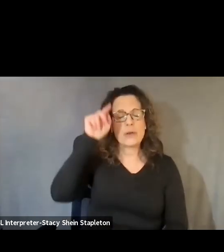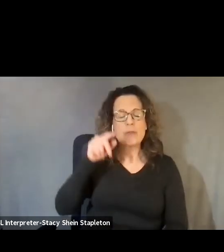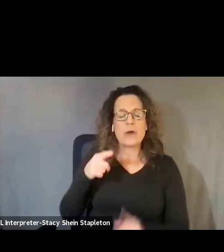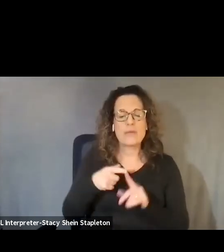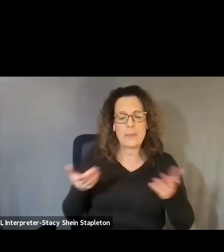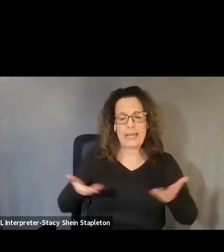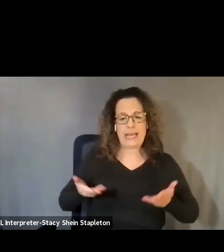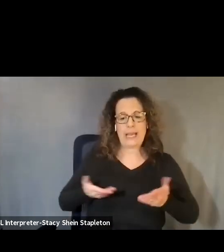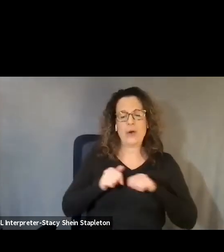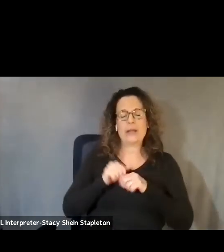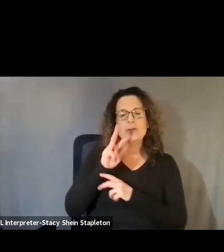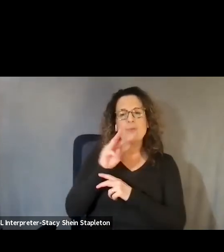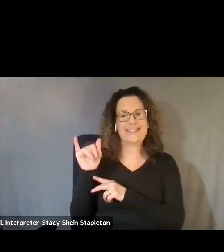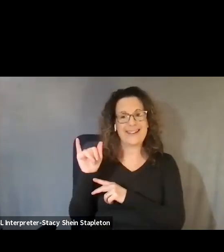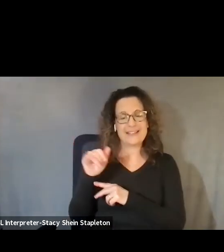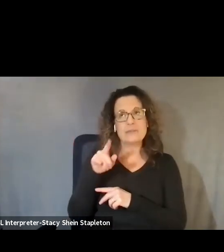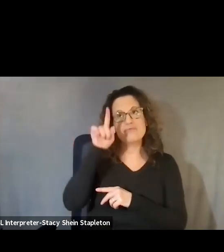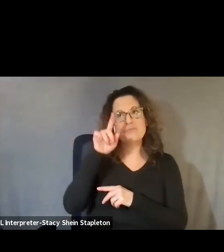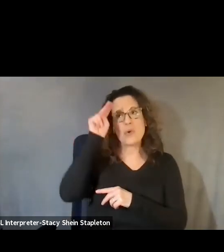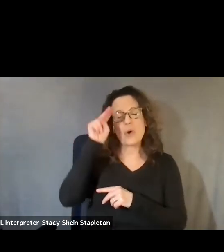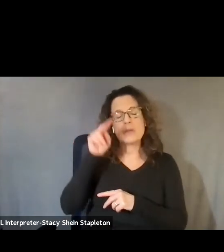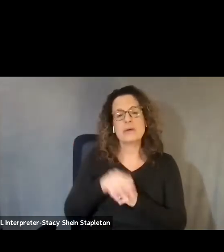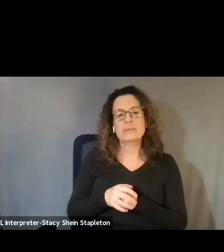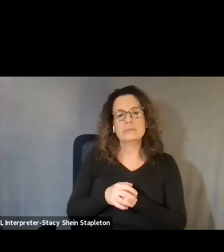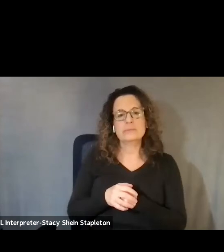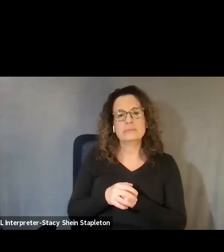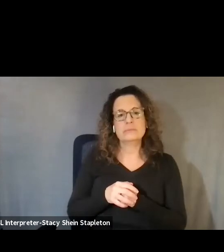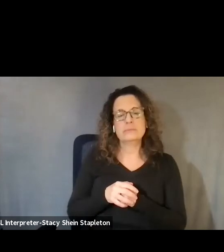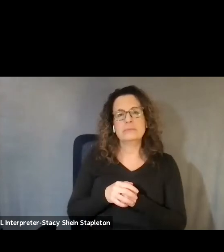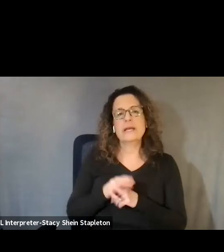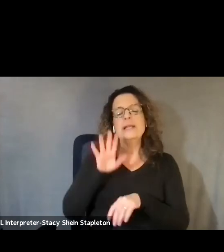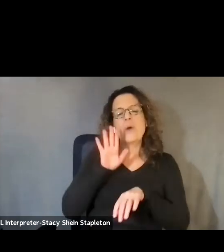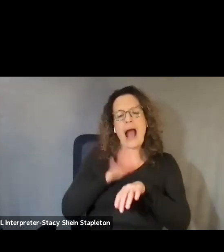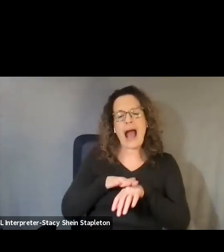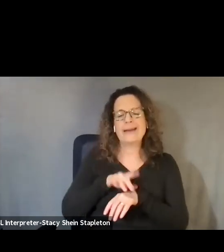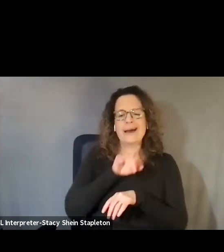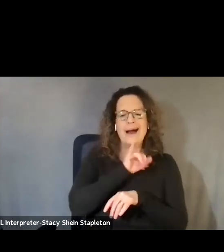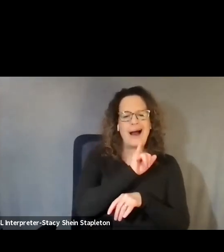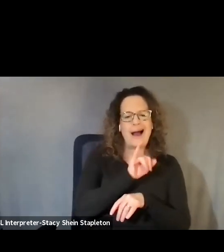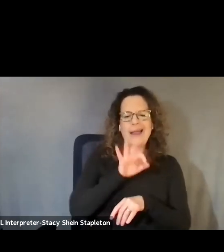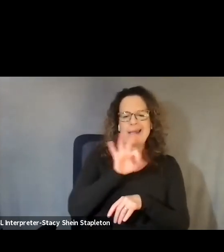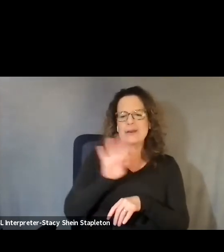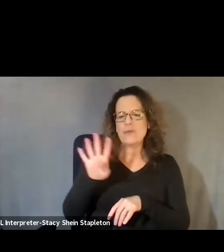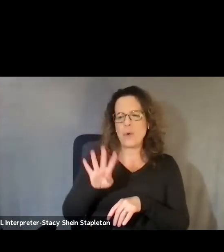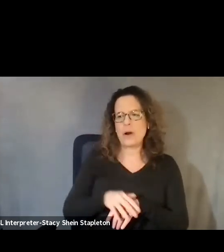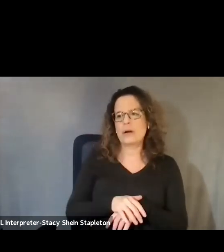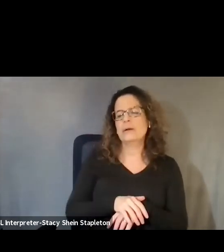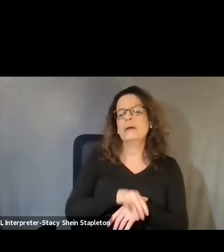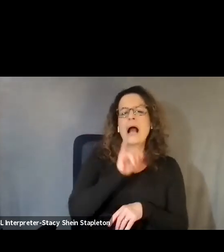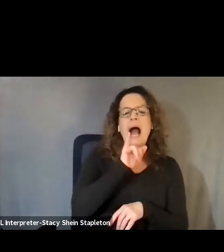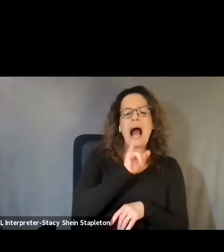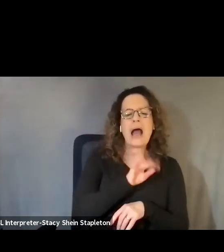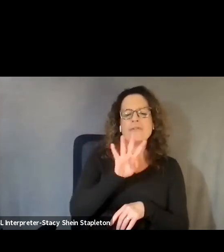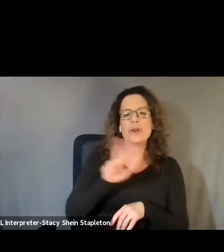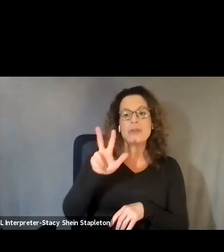we live into Wisconsin, chances, and you stay on I-94 or I-43, chances are